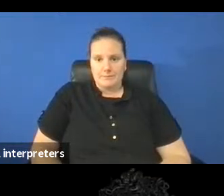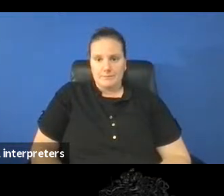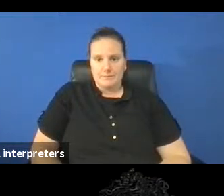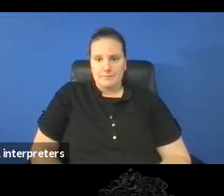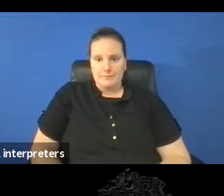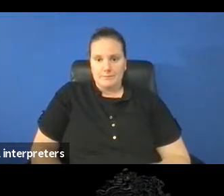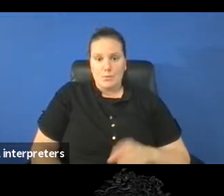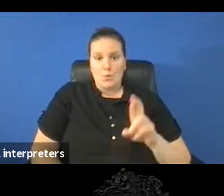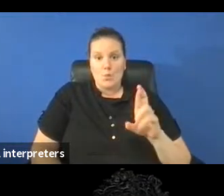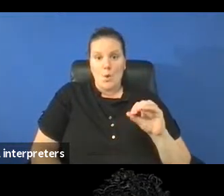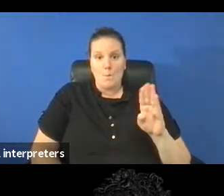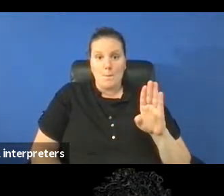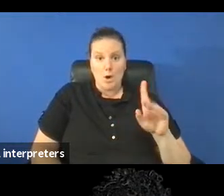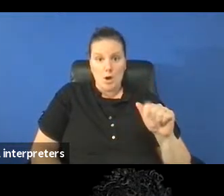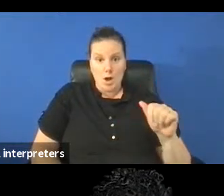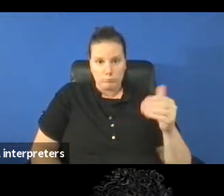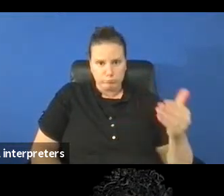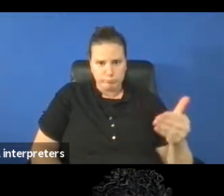take it away.